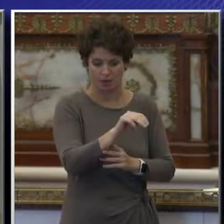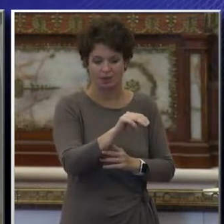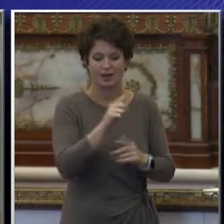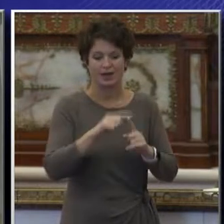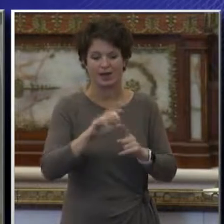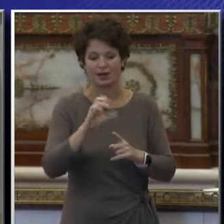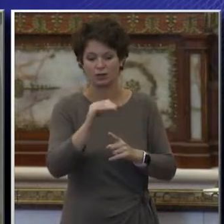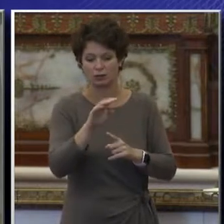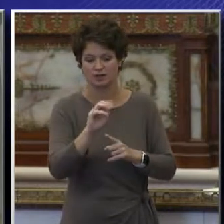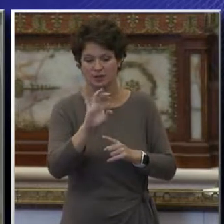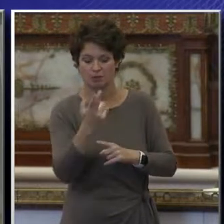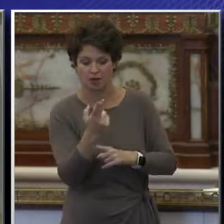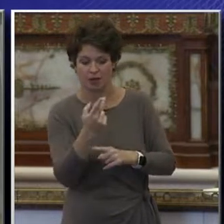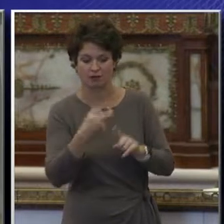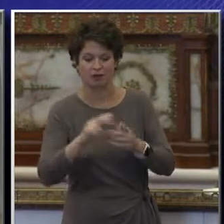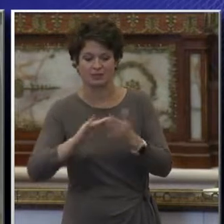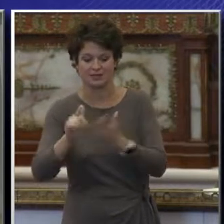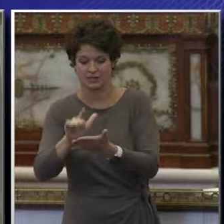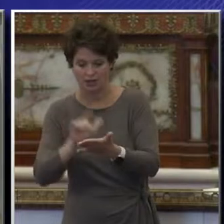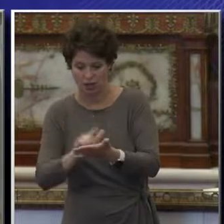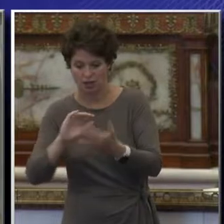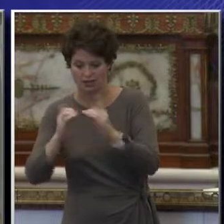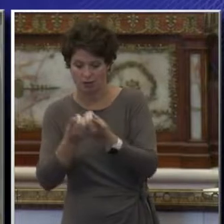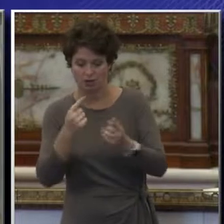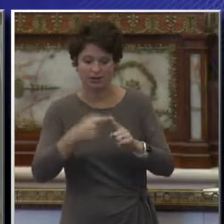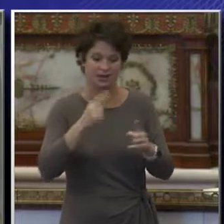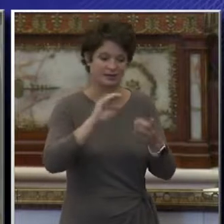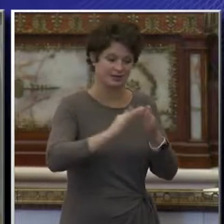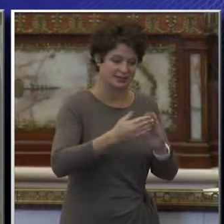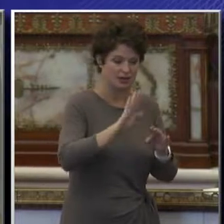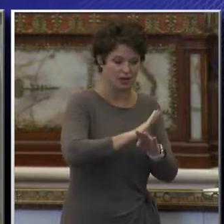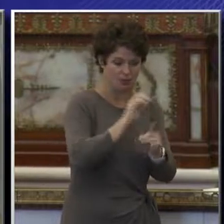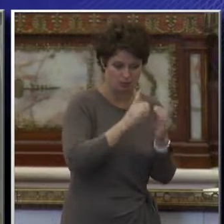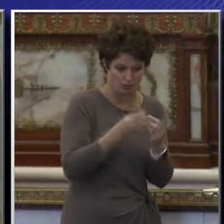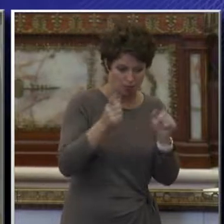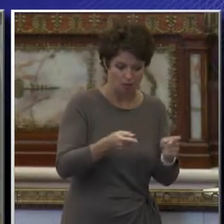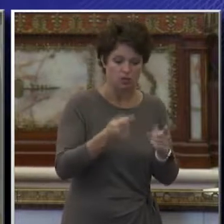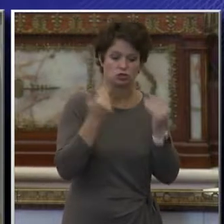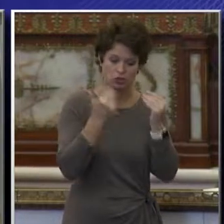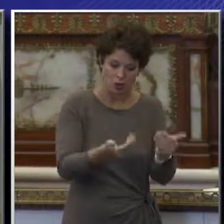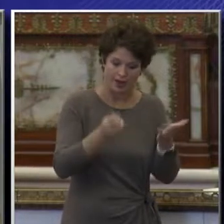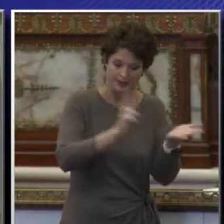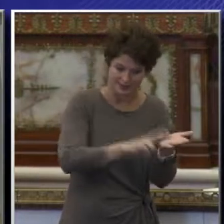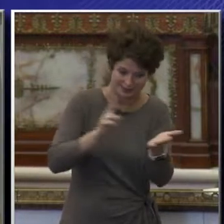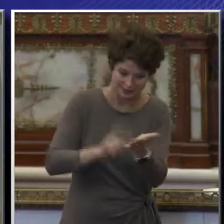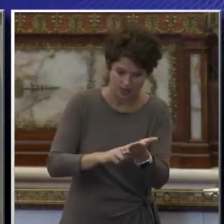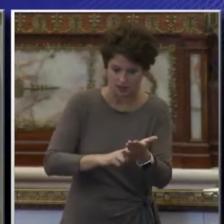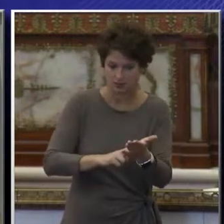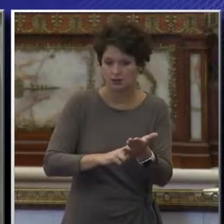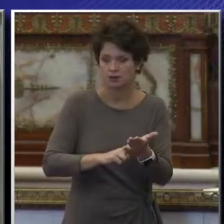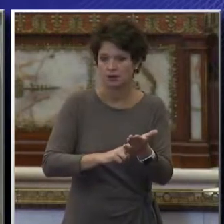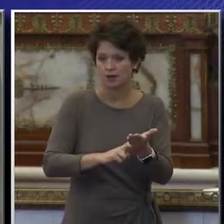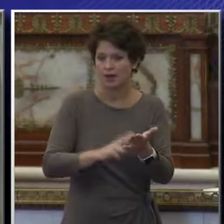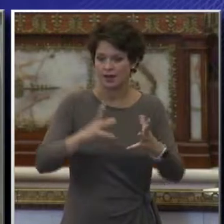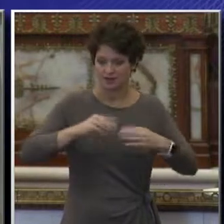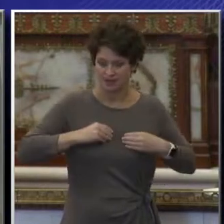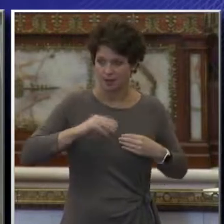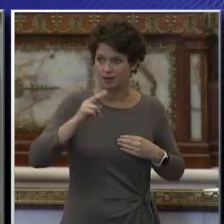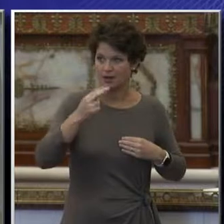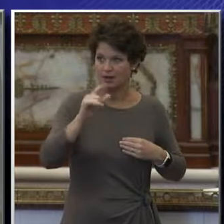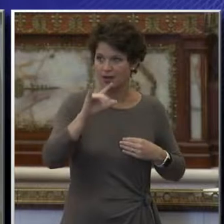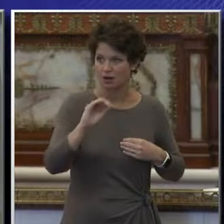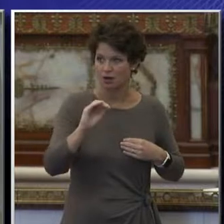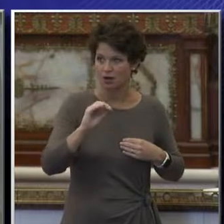Bach with the City Law Department to put in place the assignment of the agreement and acknowledge Hilco's assumption of